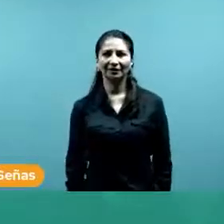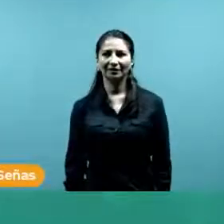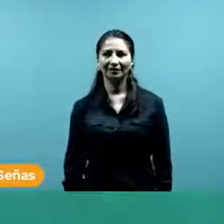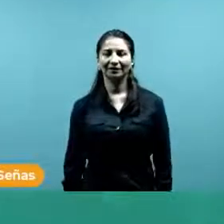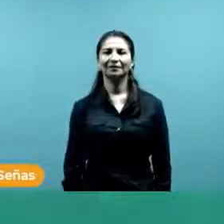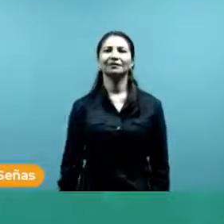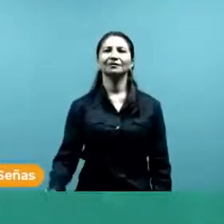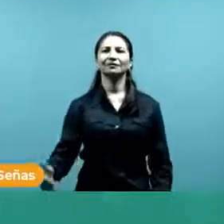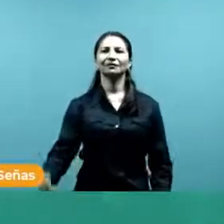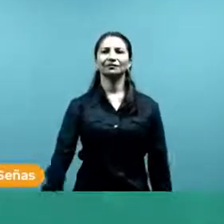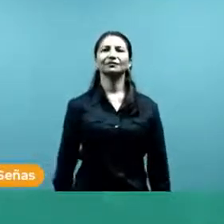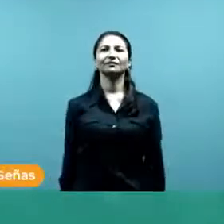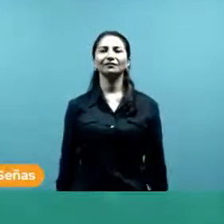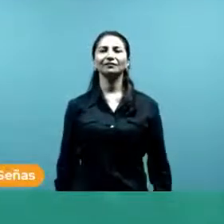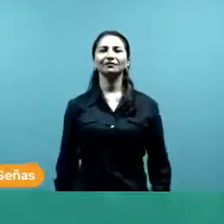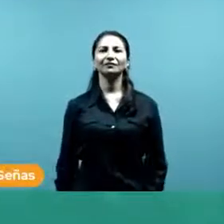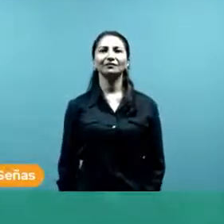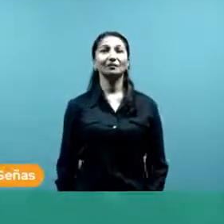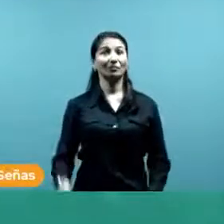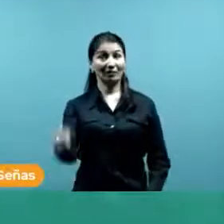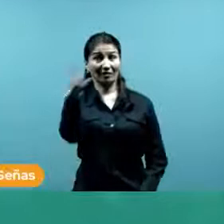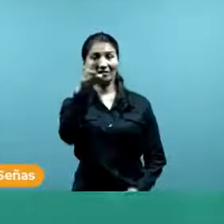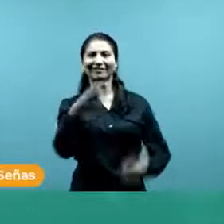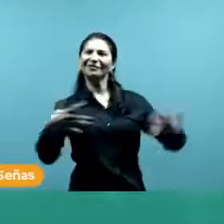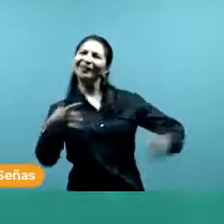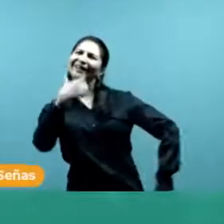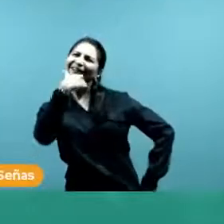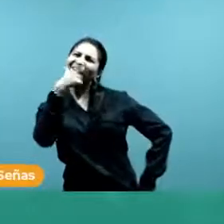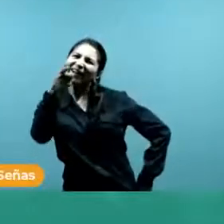unfortunately, cosas they were human beings.